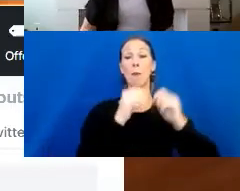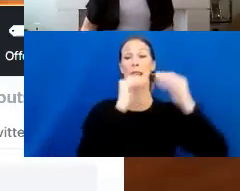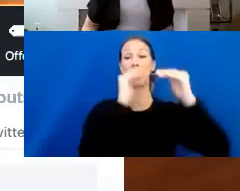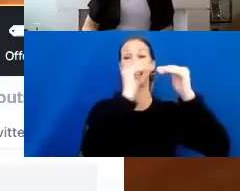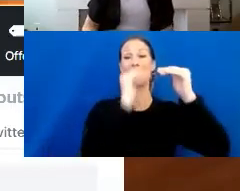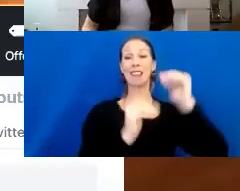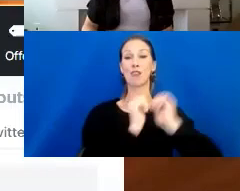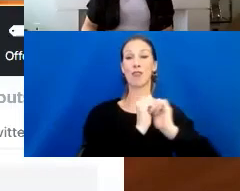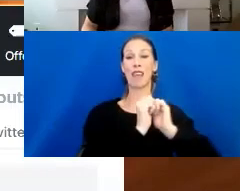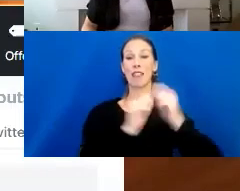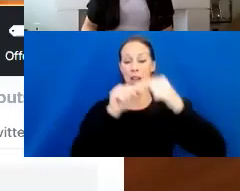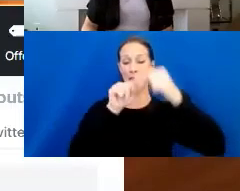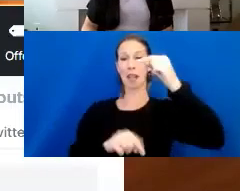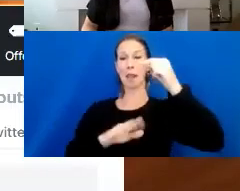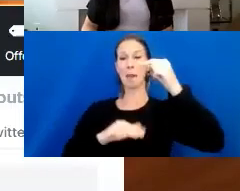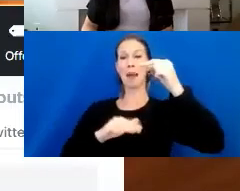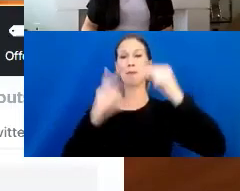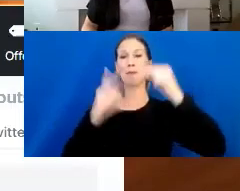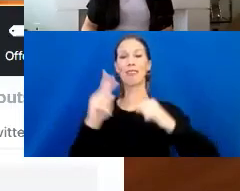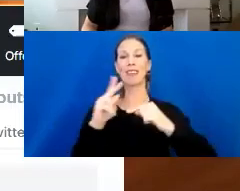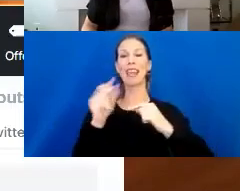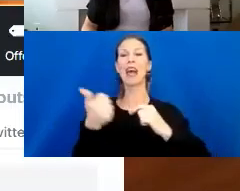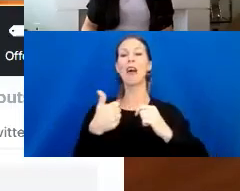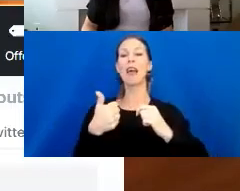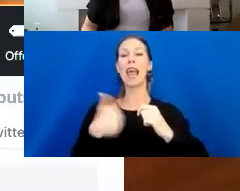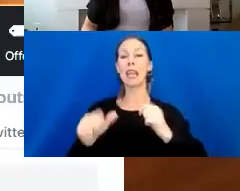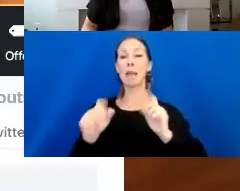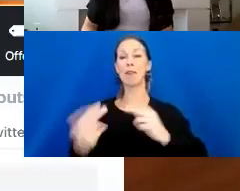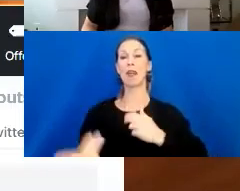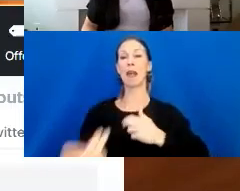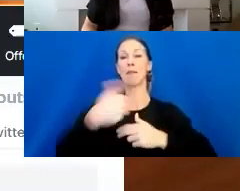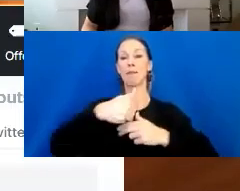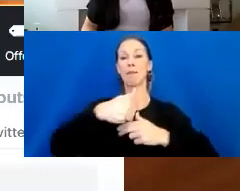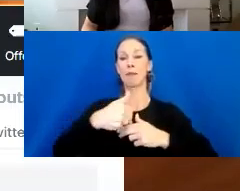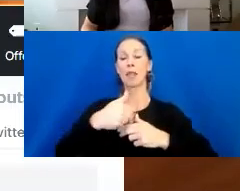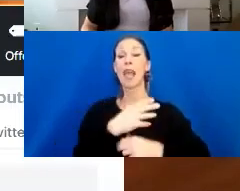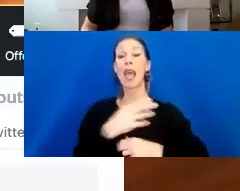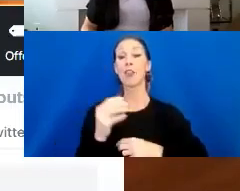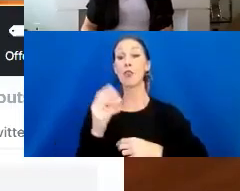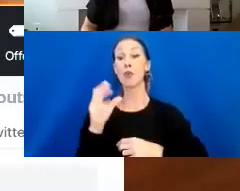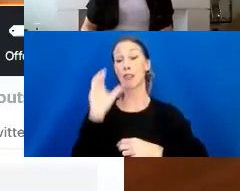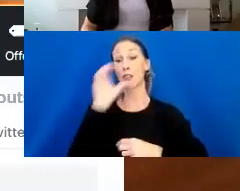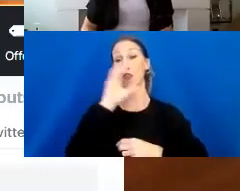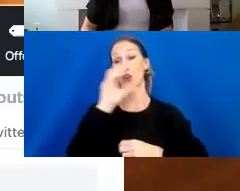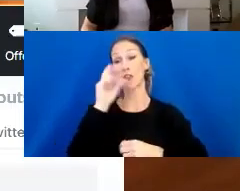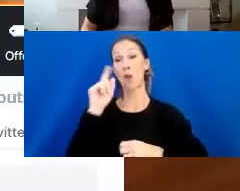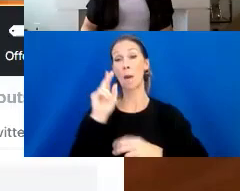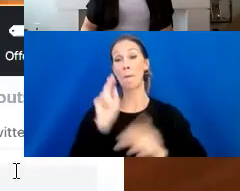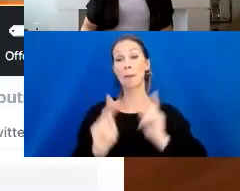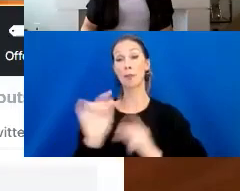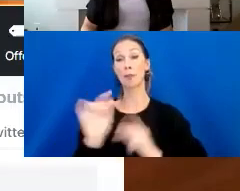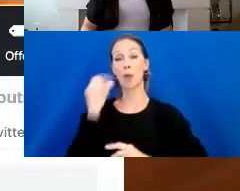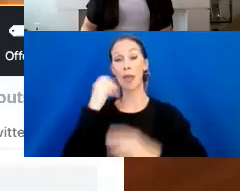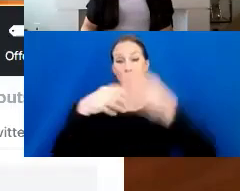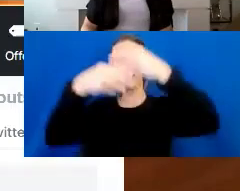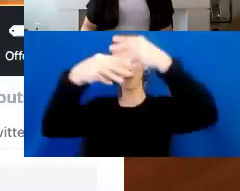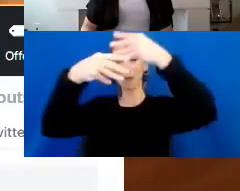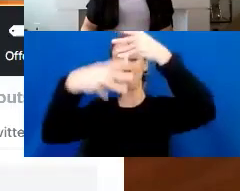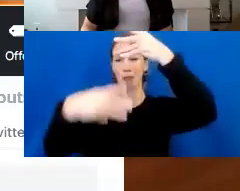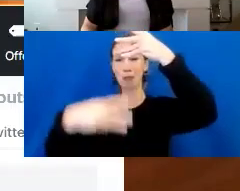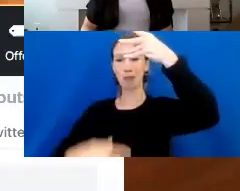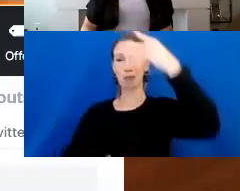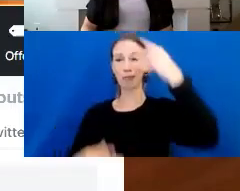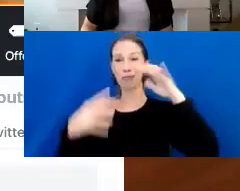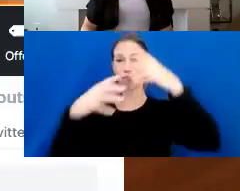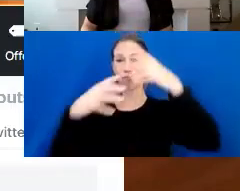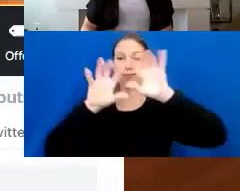are any attendees, you will find them there. You can also search for people. So if you have a long list of attendees and you're looking for someone in